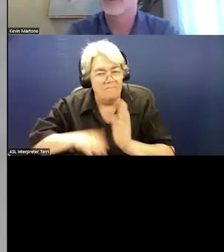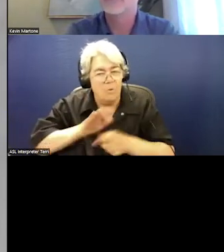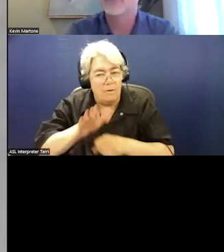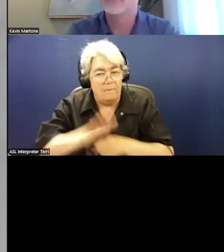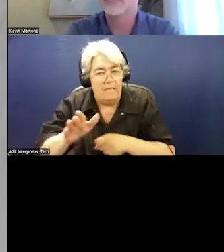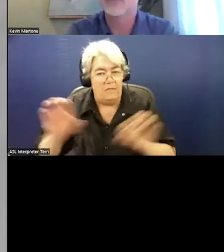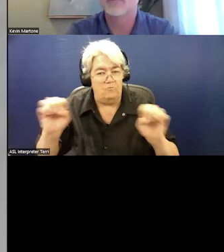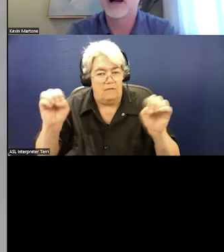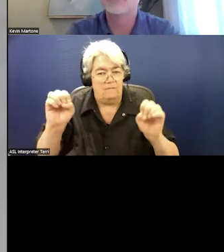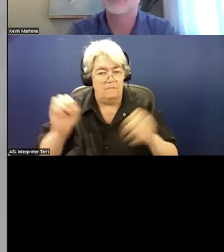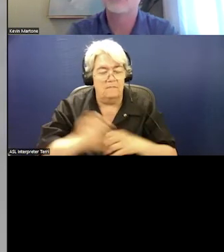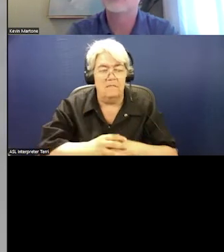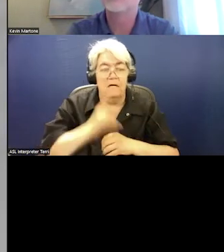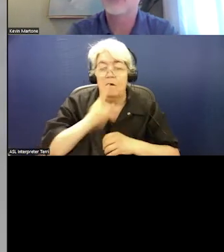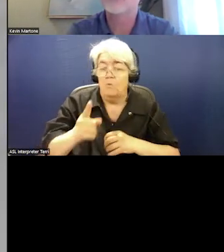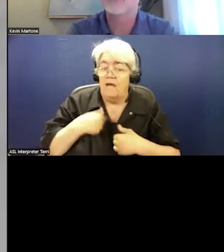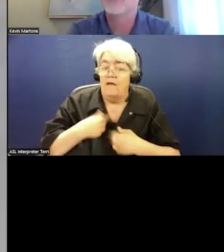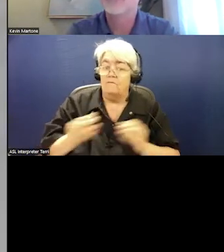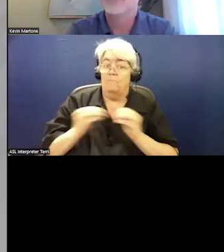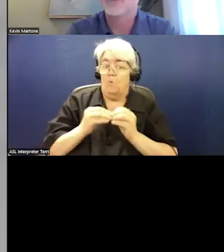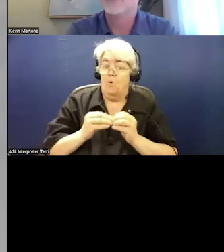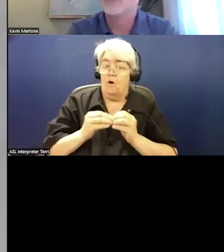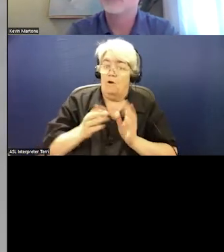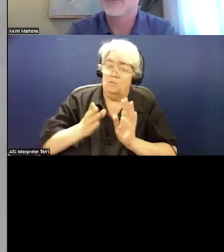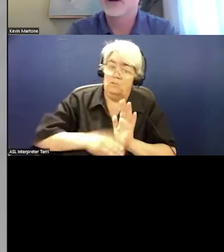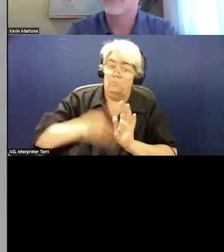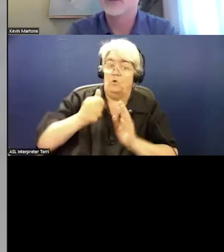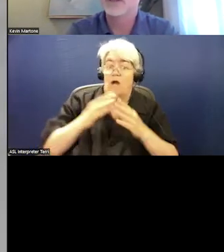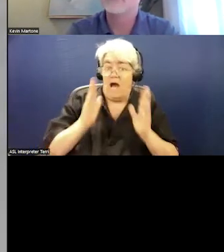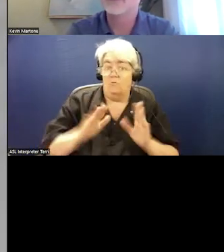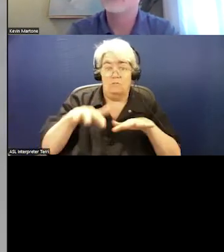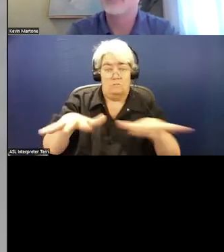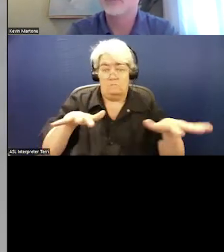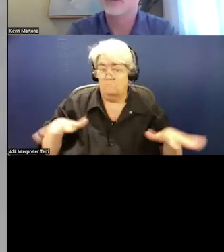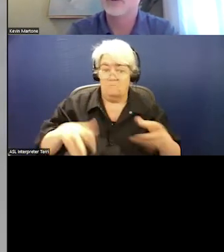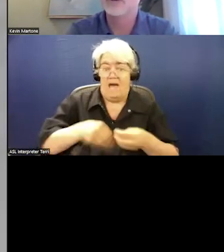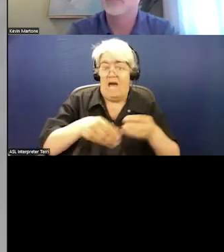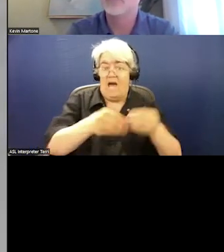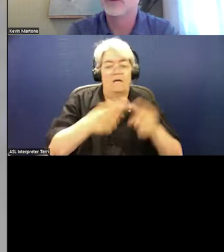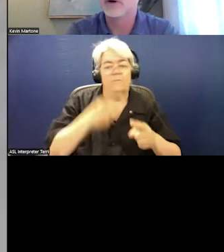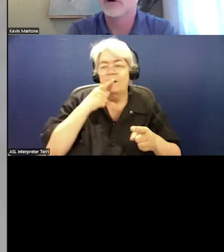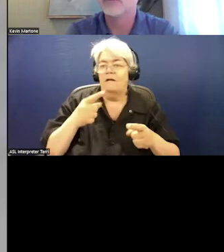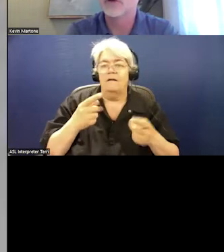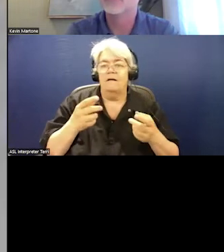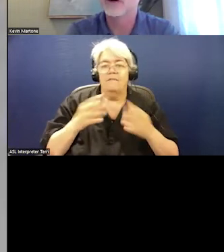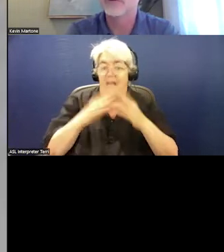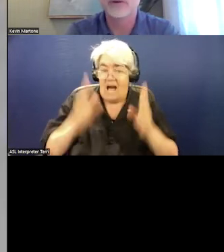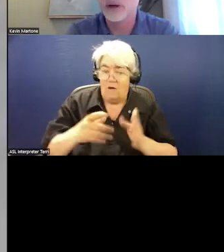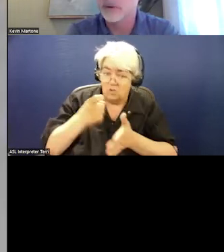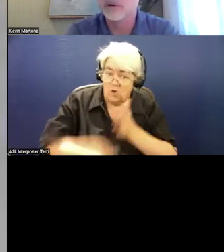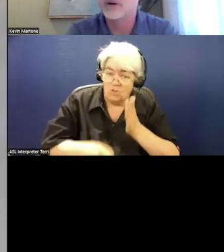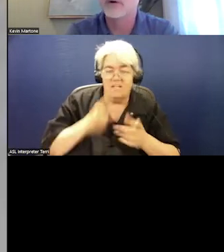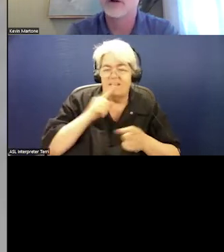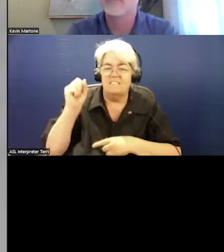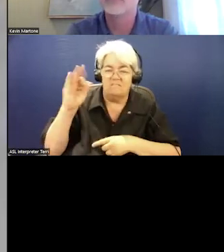we've had an influx of affordable housing resources out there. The cost of housing and vacancies in communities, particularly our large urban centers like